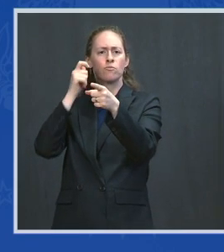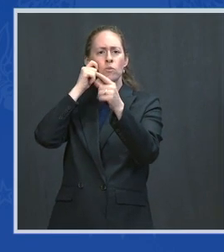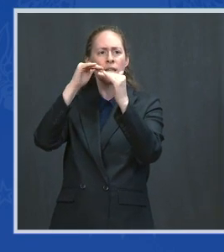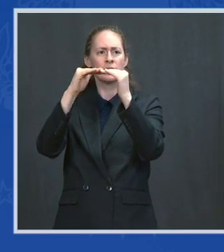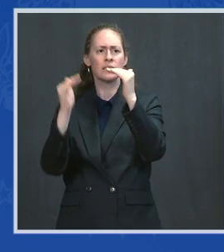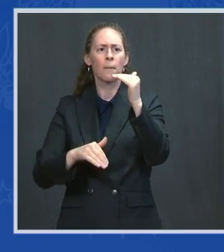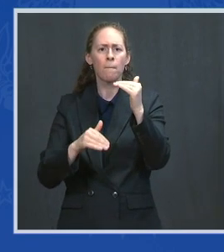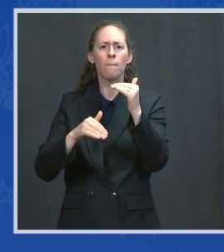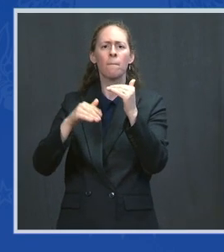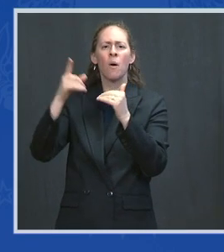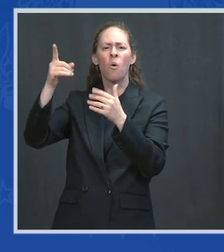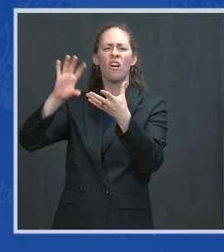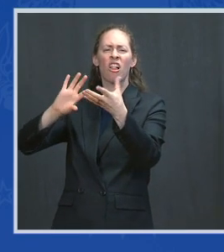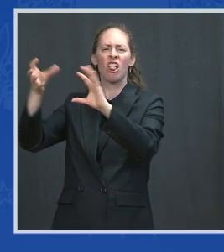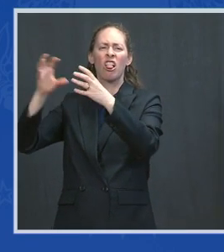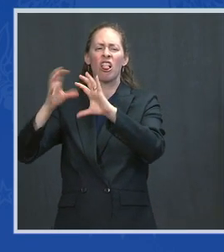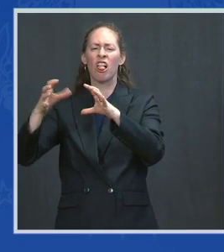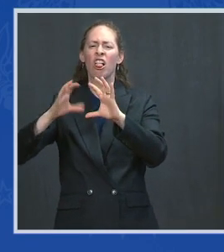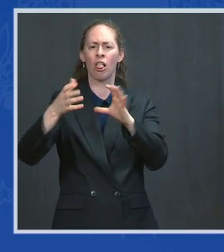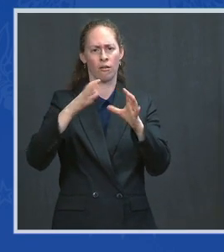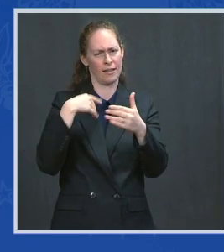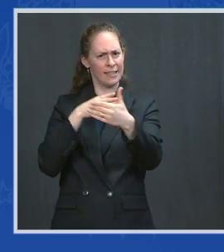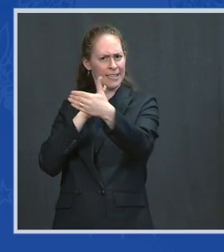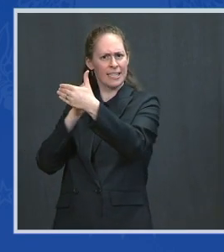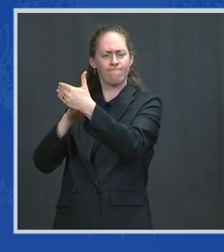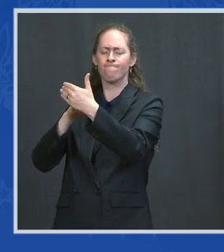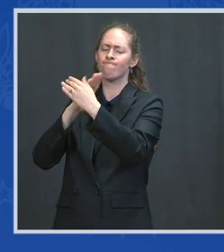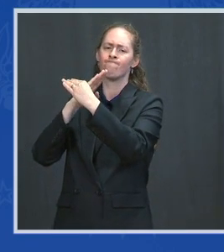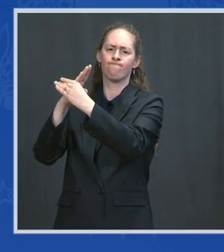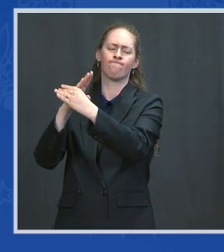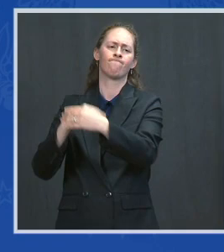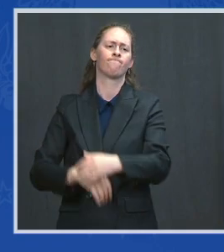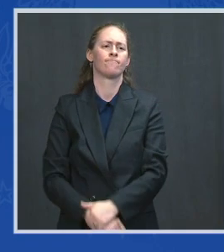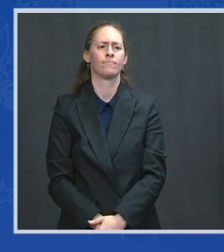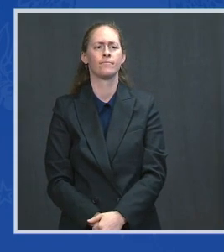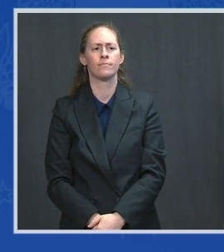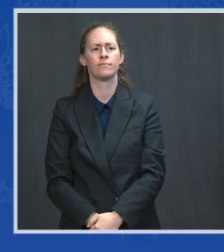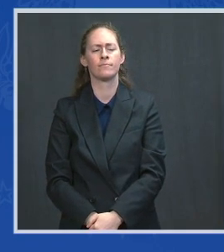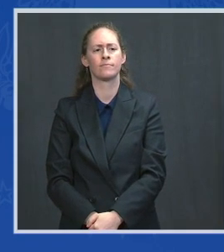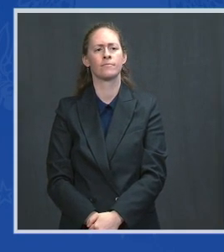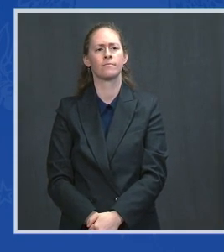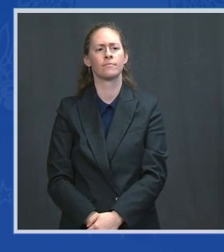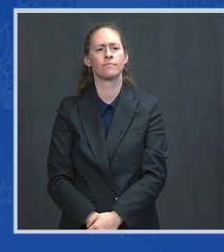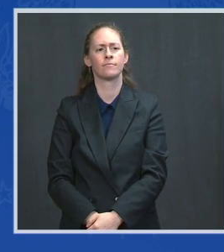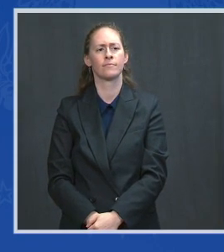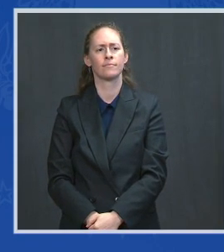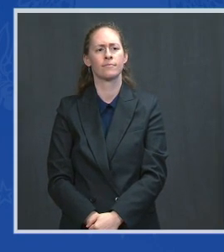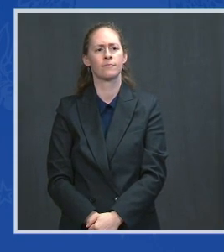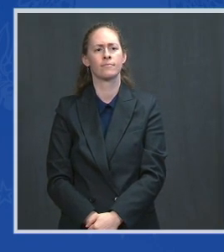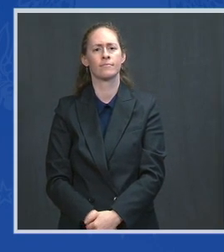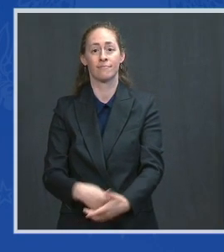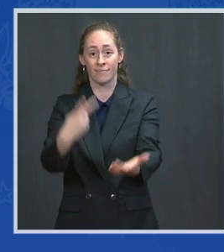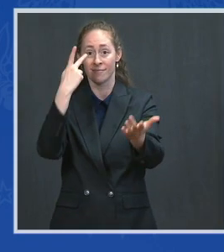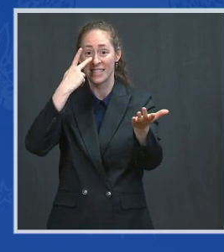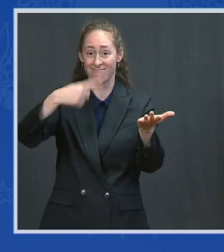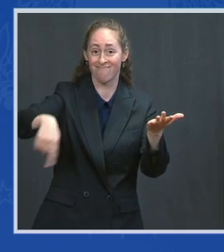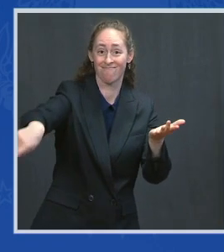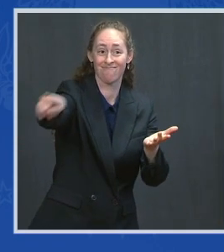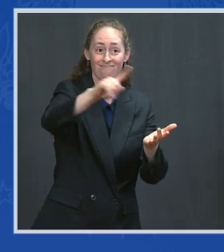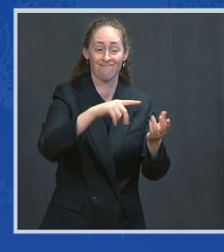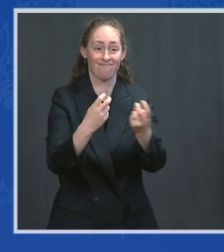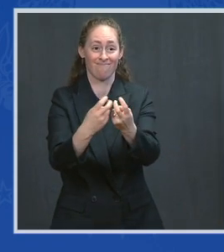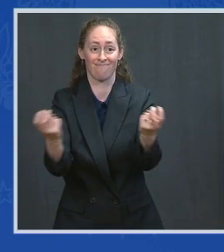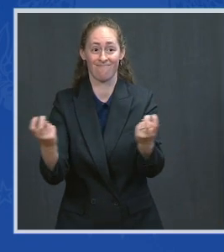Today, I can say that because of all of you, many of you sitting right in front of me, you've taken that first step. It's an important